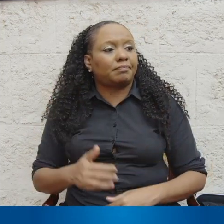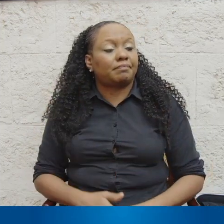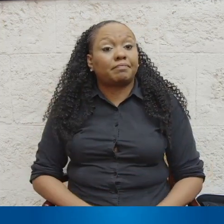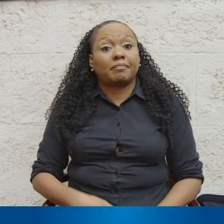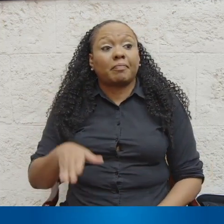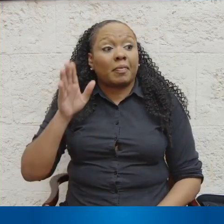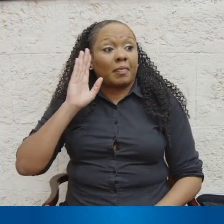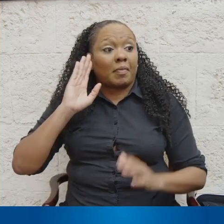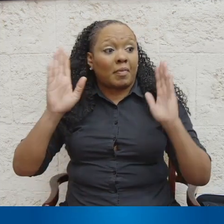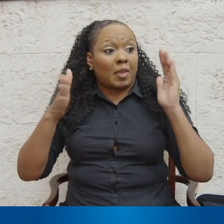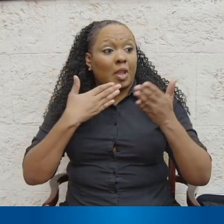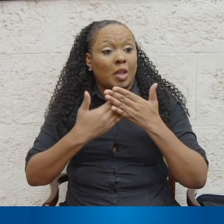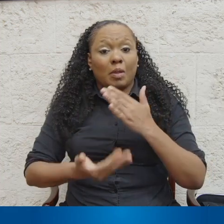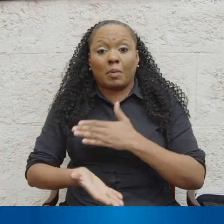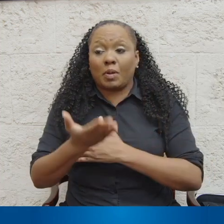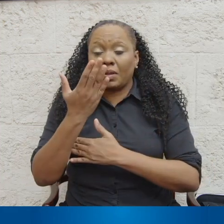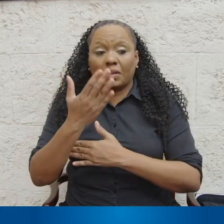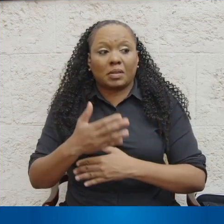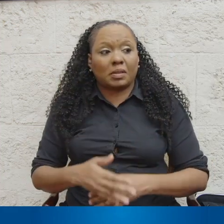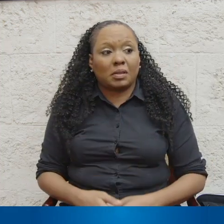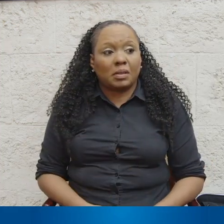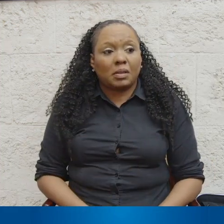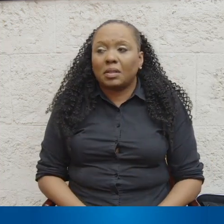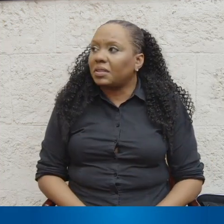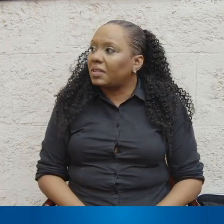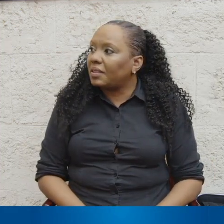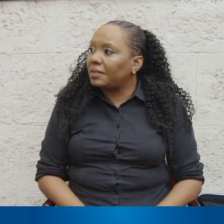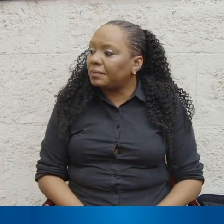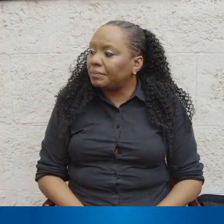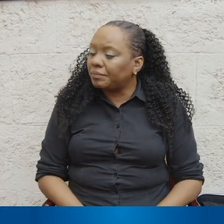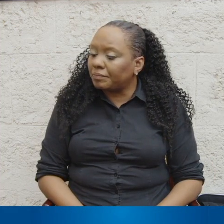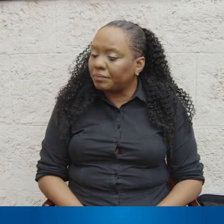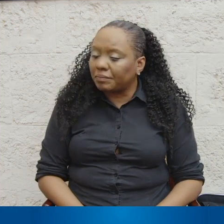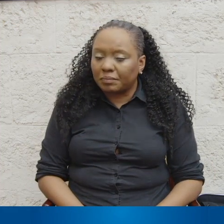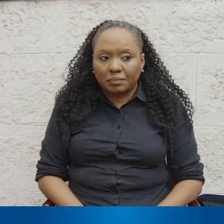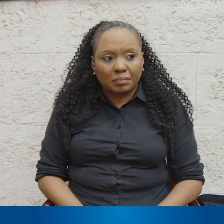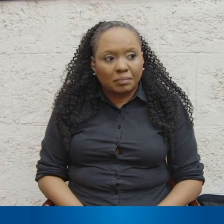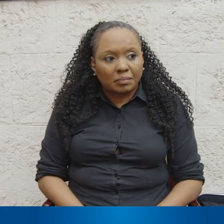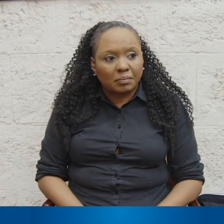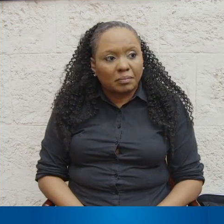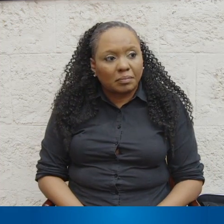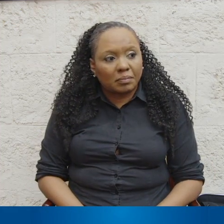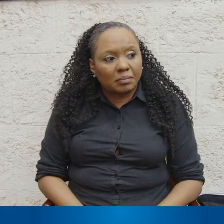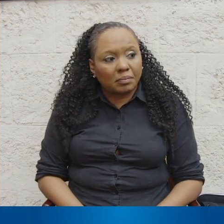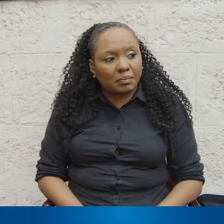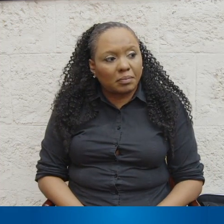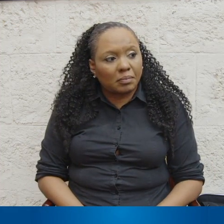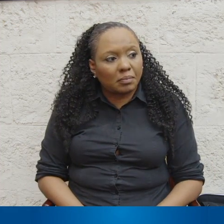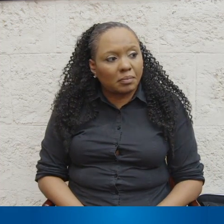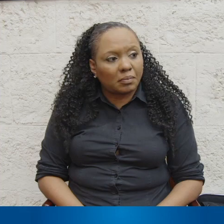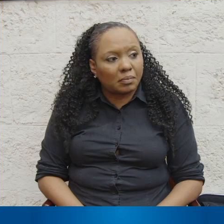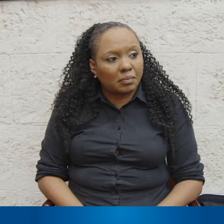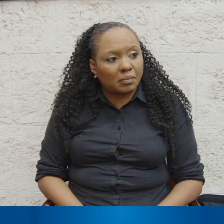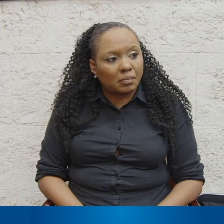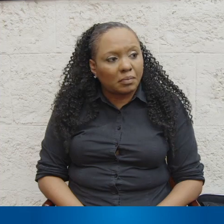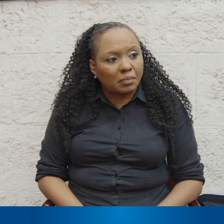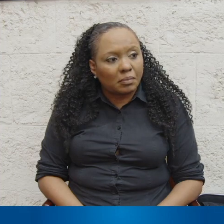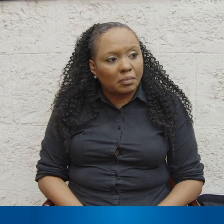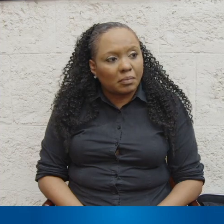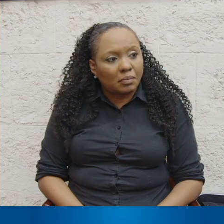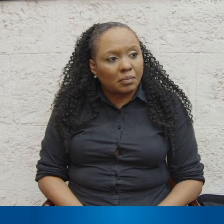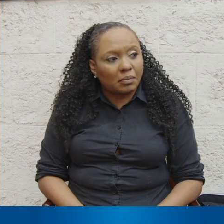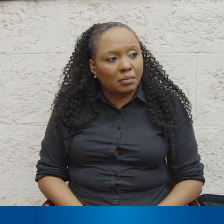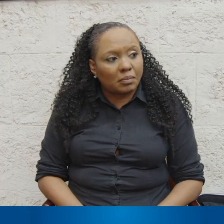morning, Minister. As we speak about the hurricane season coming up, I just wanted a quick update on the repairs for the houses damaged